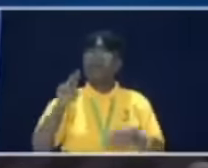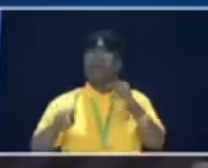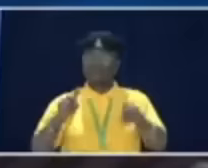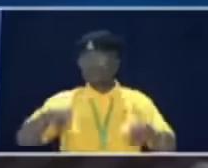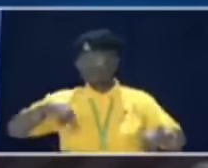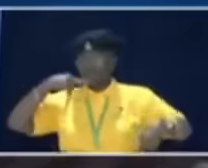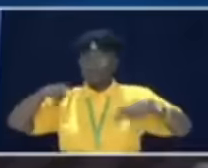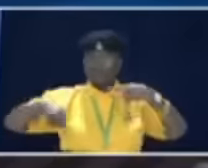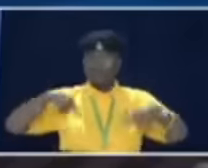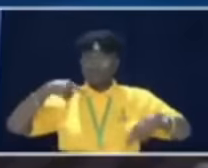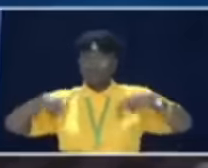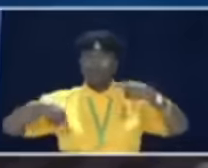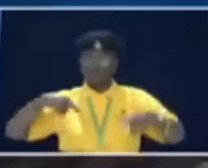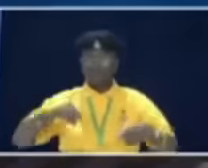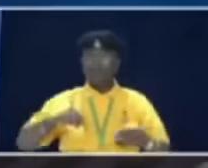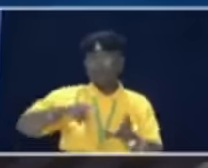dancing,